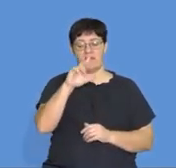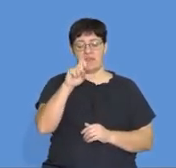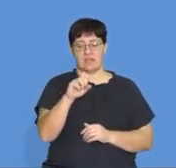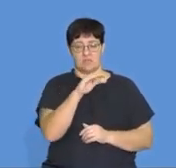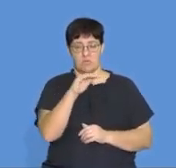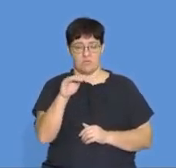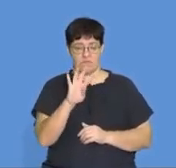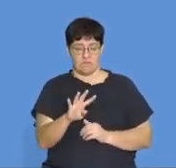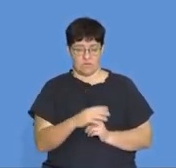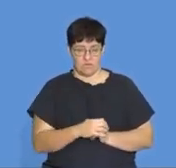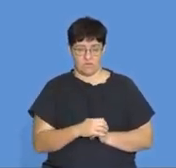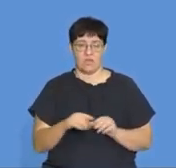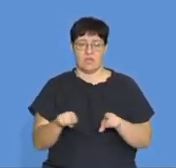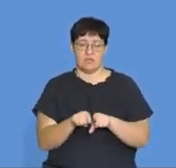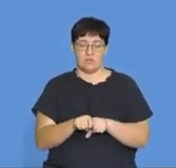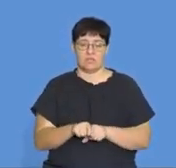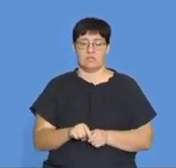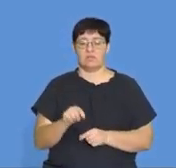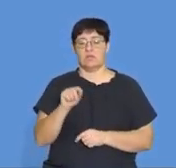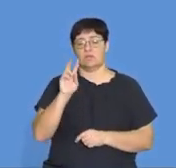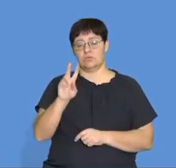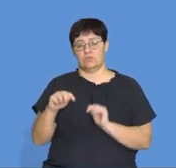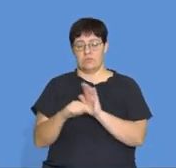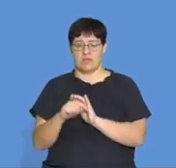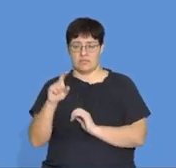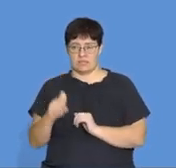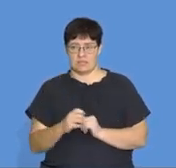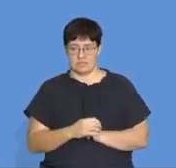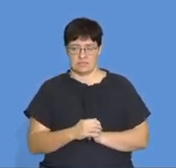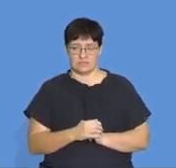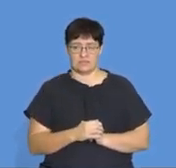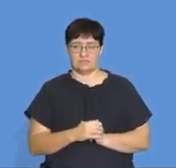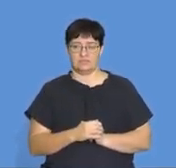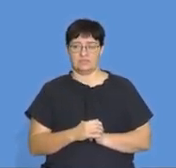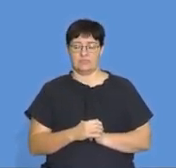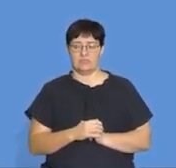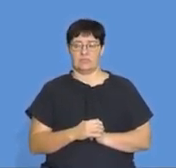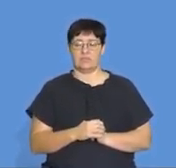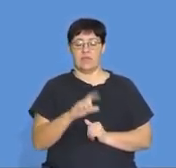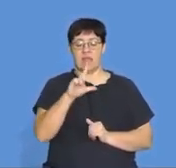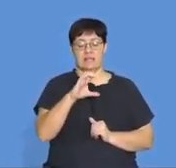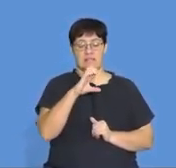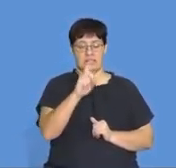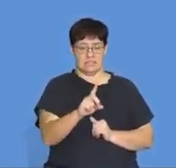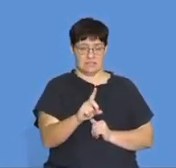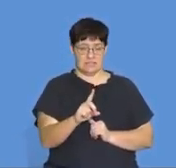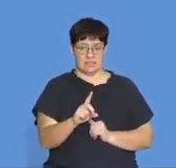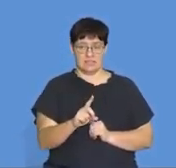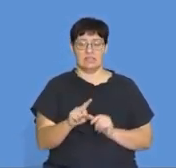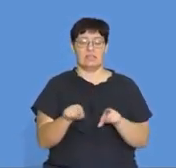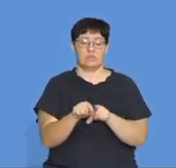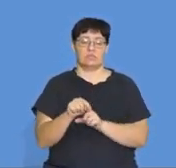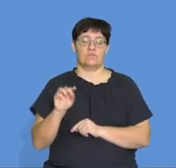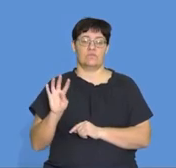5x over 4 equals to 2 minus x, right? Then my LCD here will